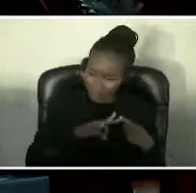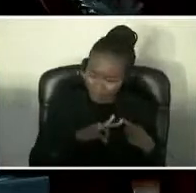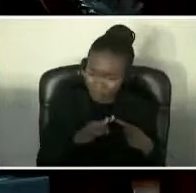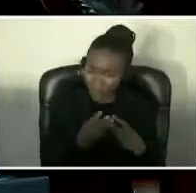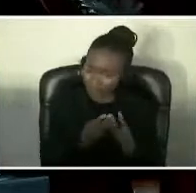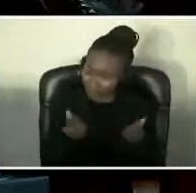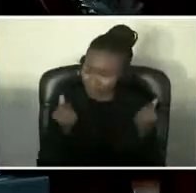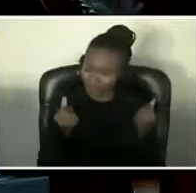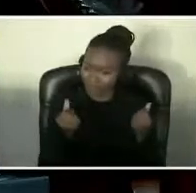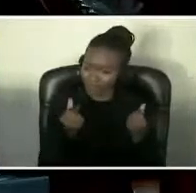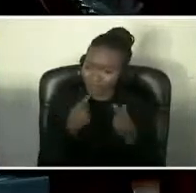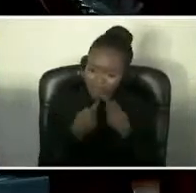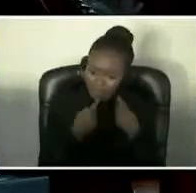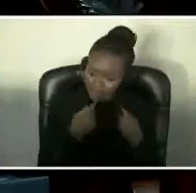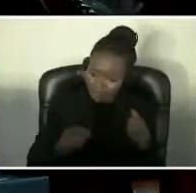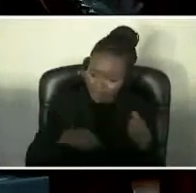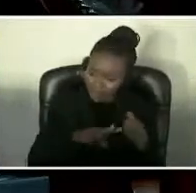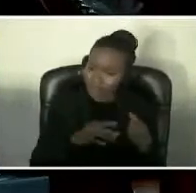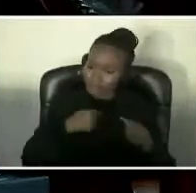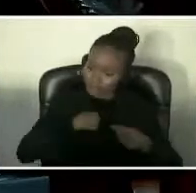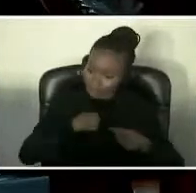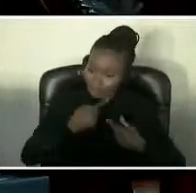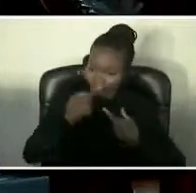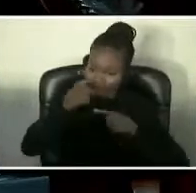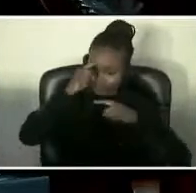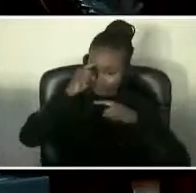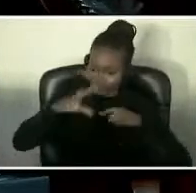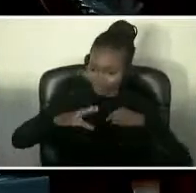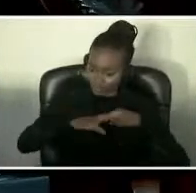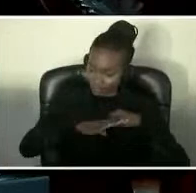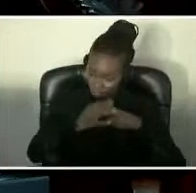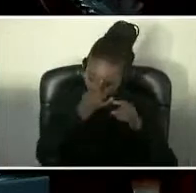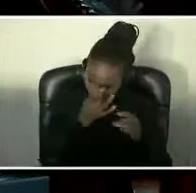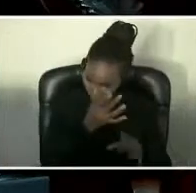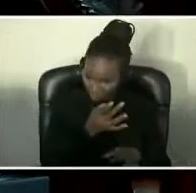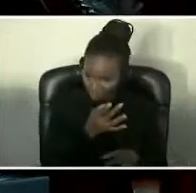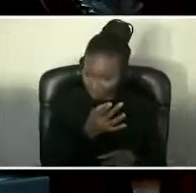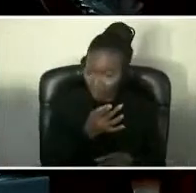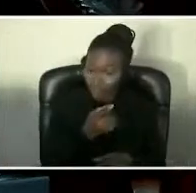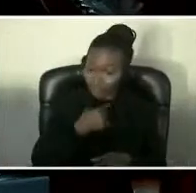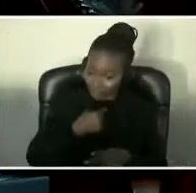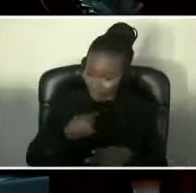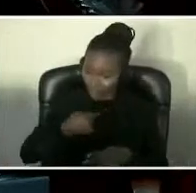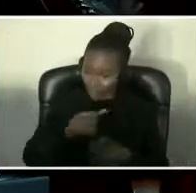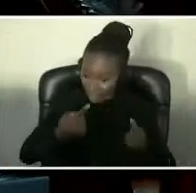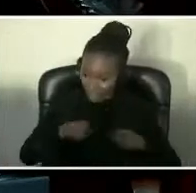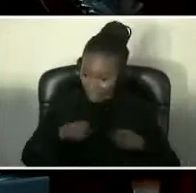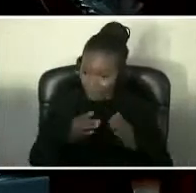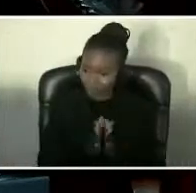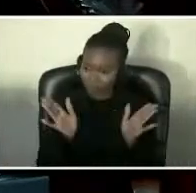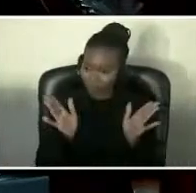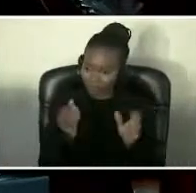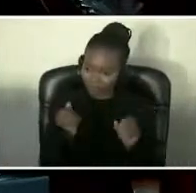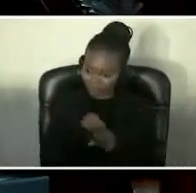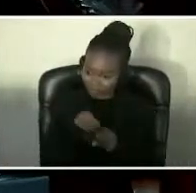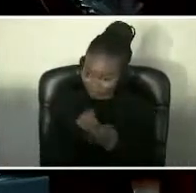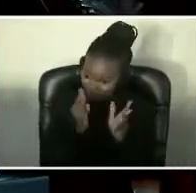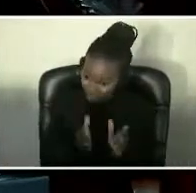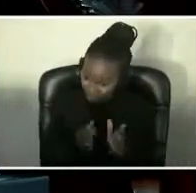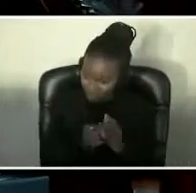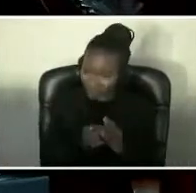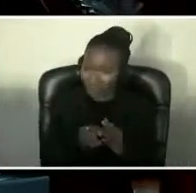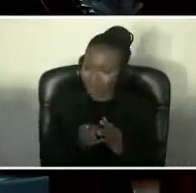it's me who went to the portfolio committee and indicated that our our general workers aren't a problem because they're